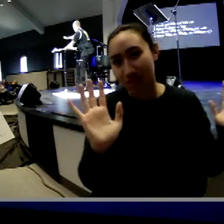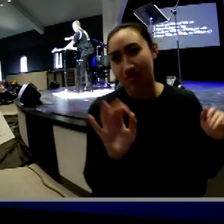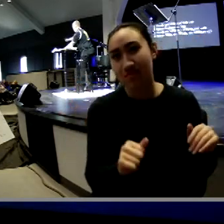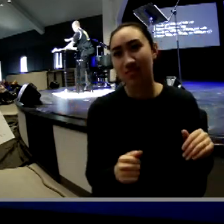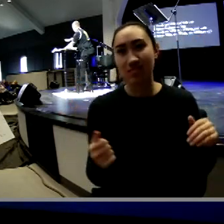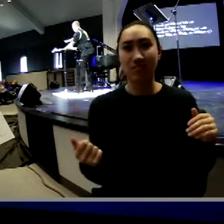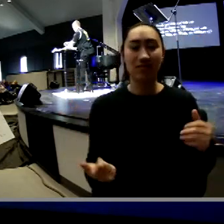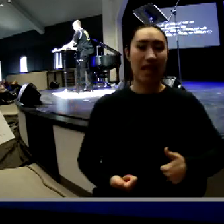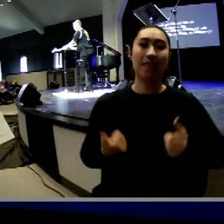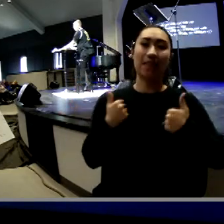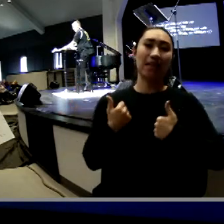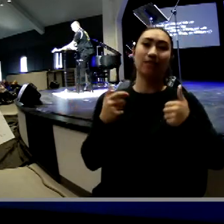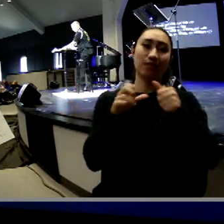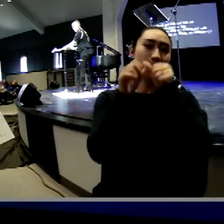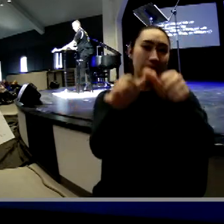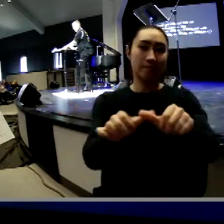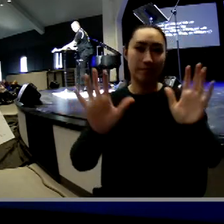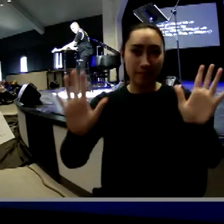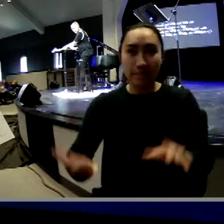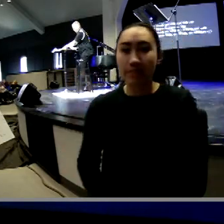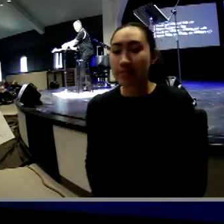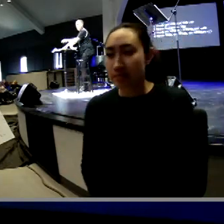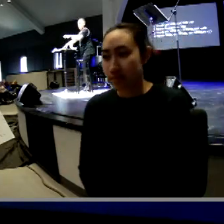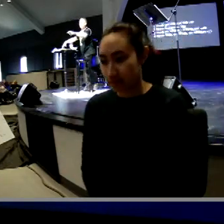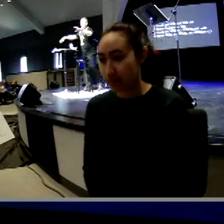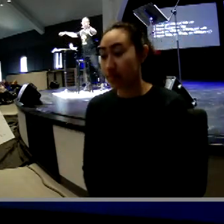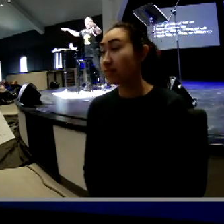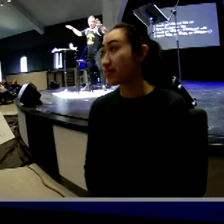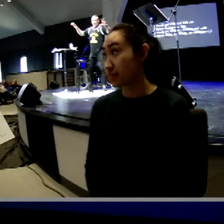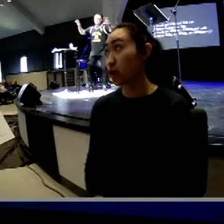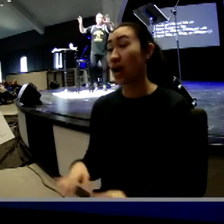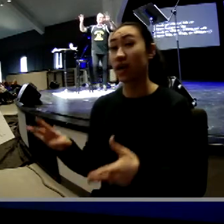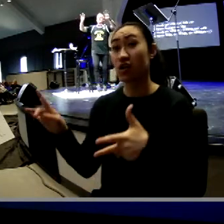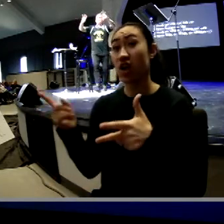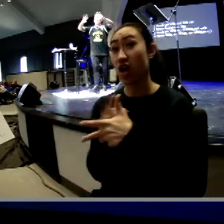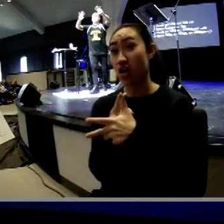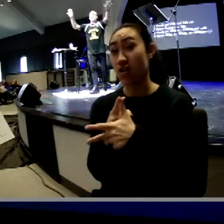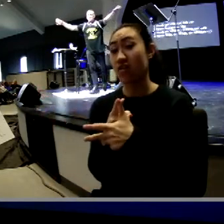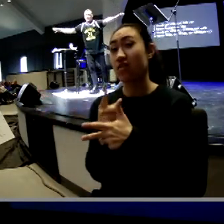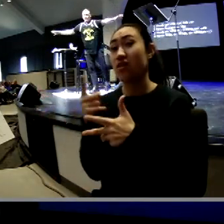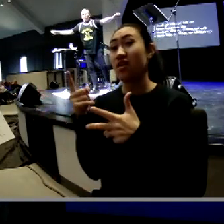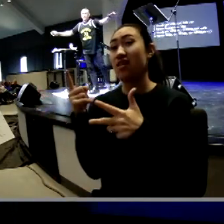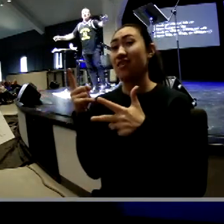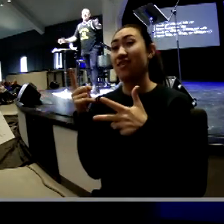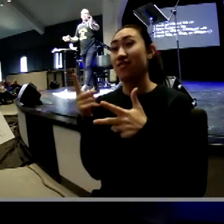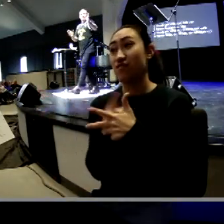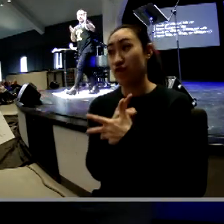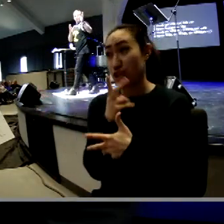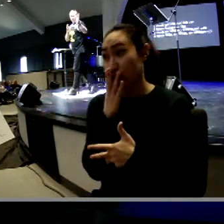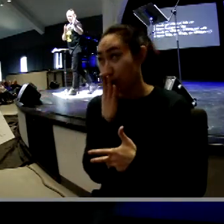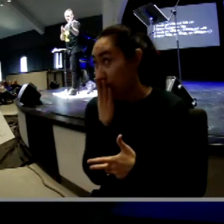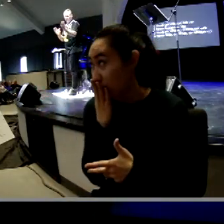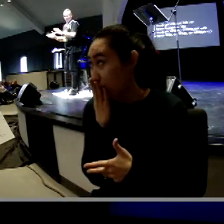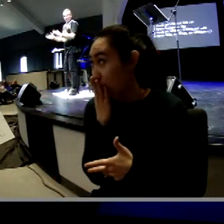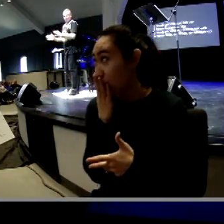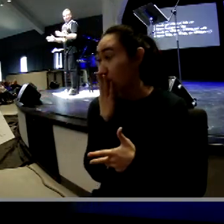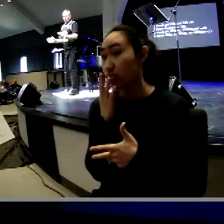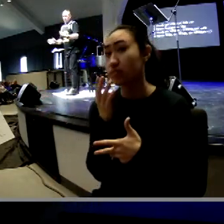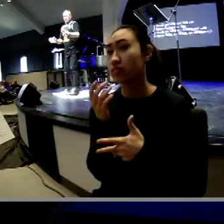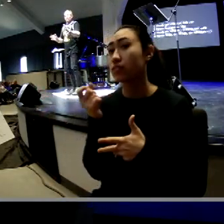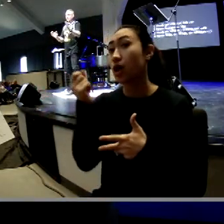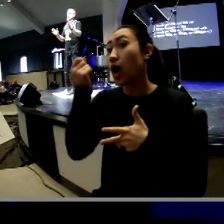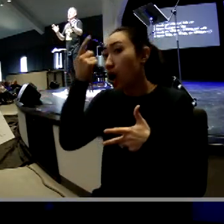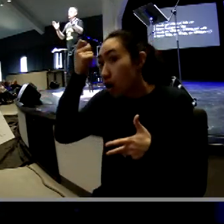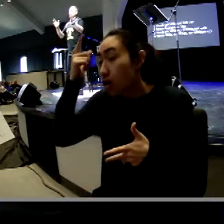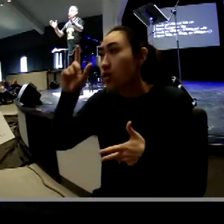the people in your life. The first color in the kingdom of imagination, if you're going to see it all, is to understand the parables